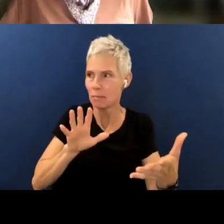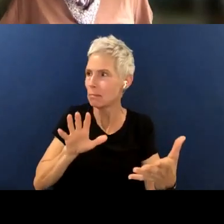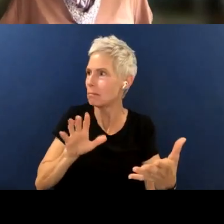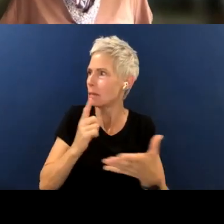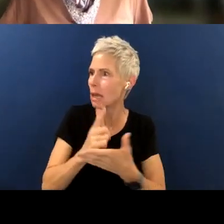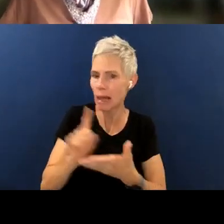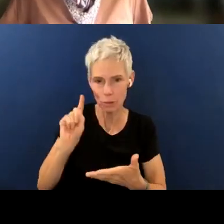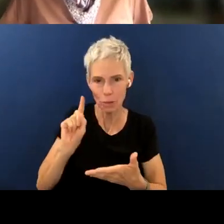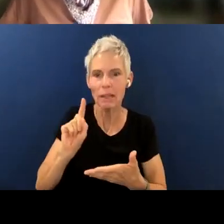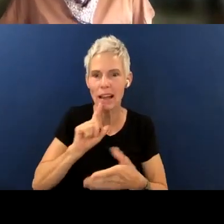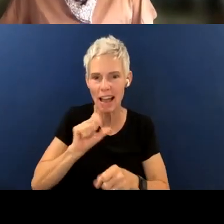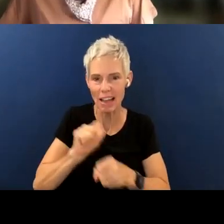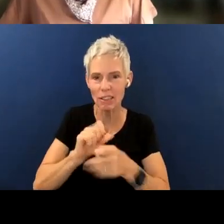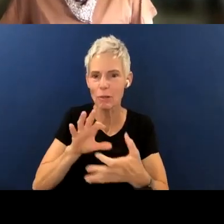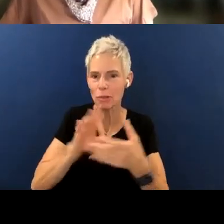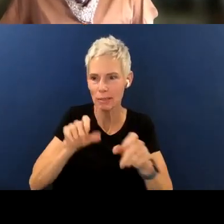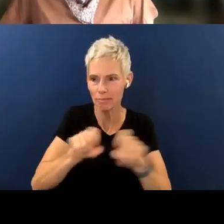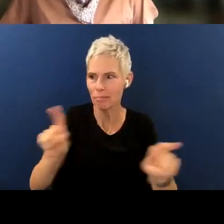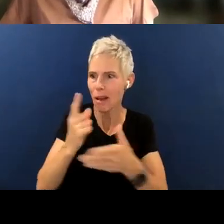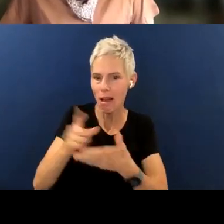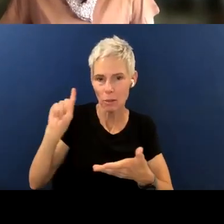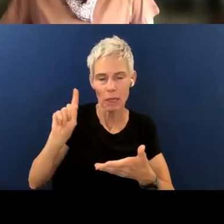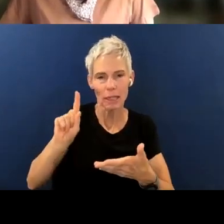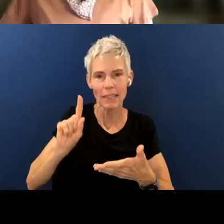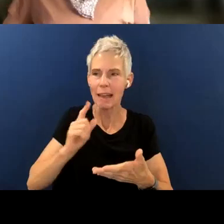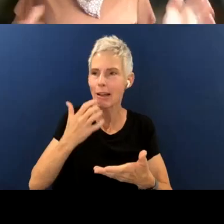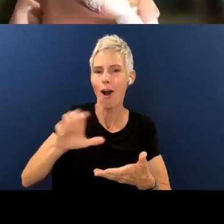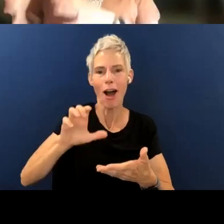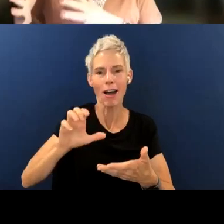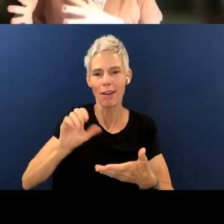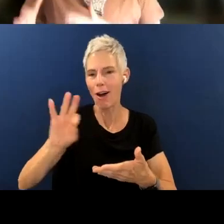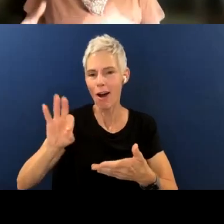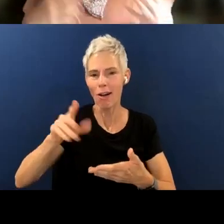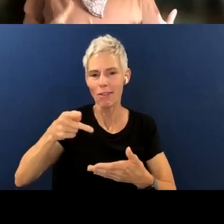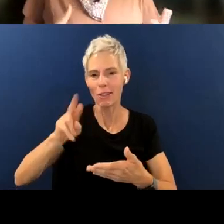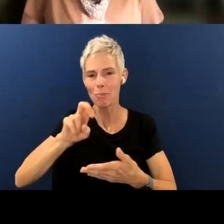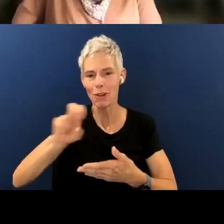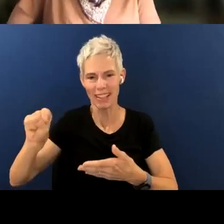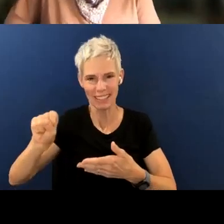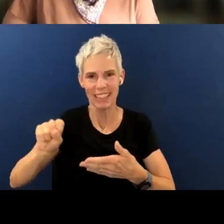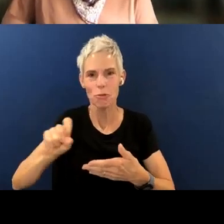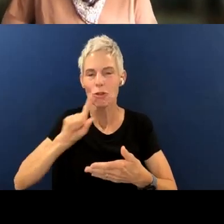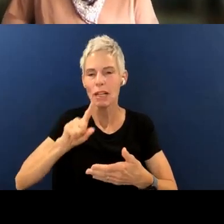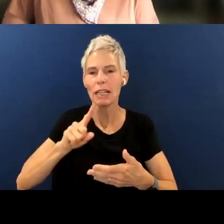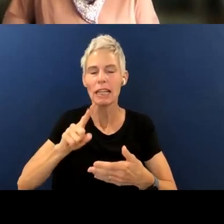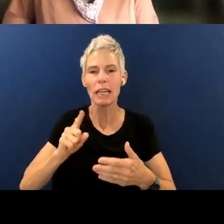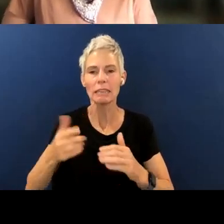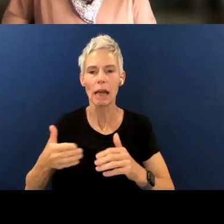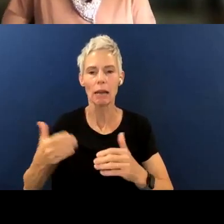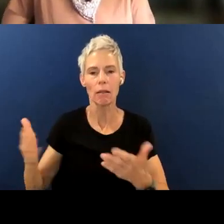last week, actually, about a week ago, hot off the presses. And it really builds on the first study, which was released in